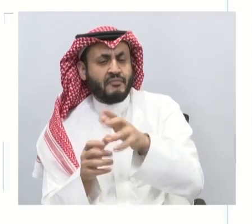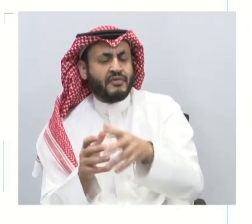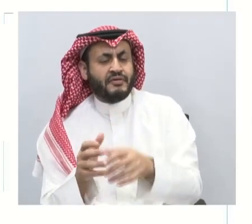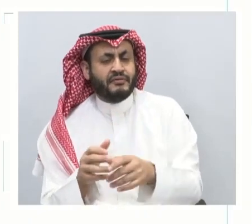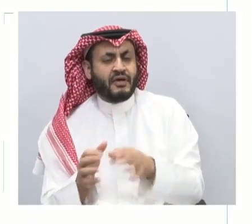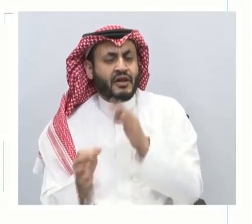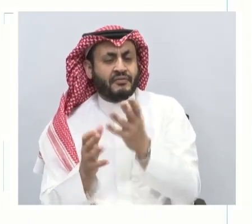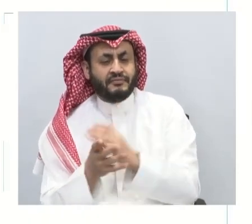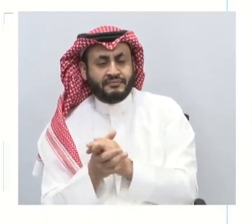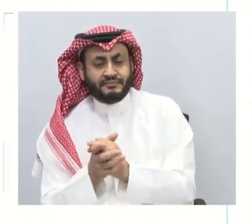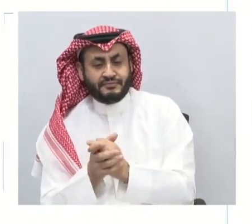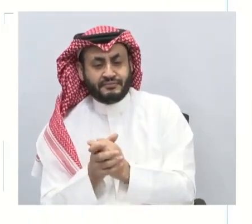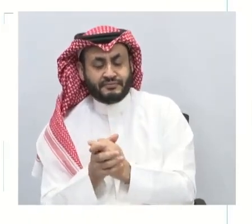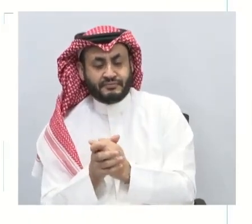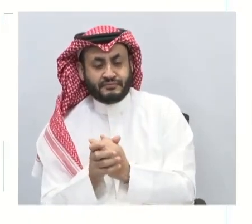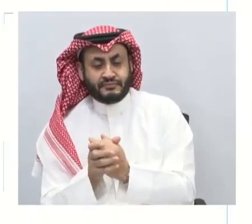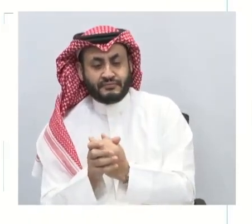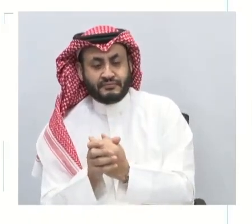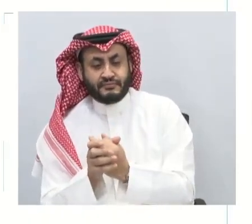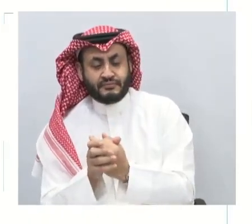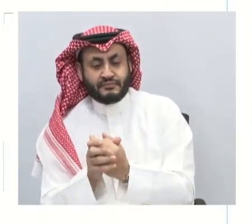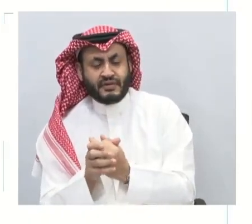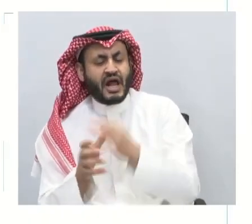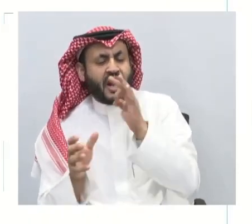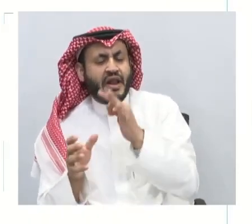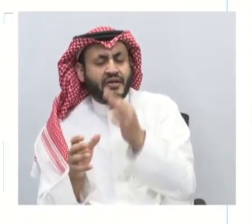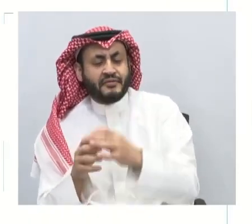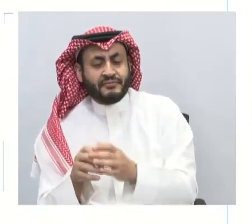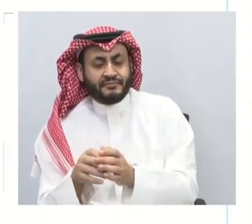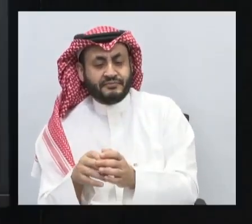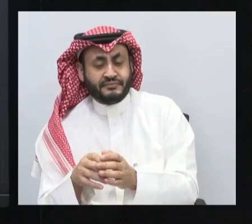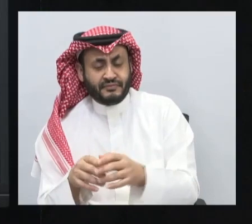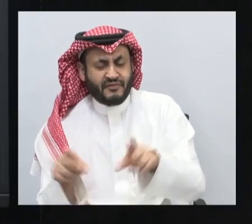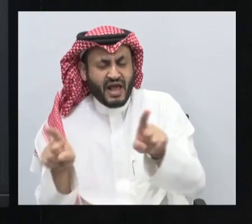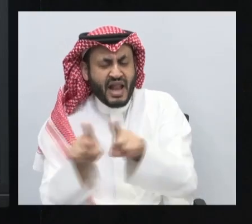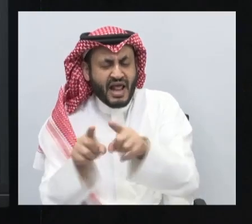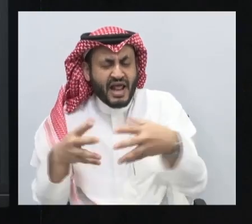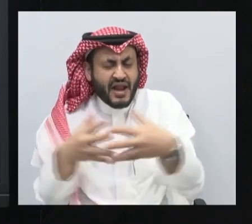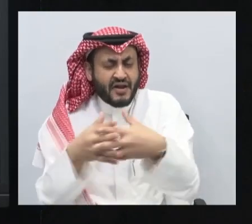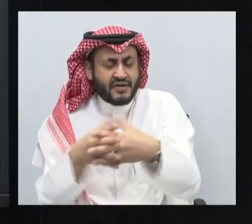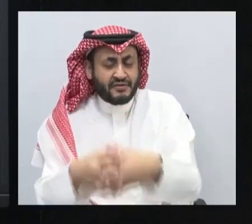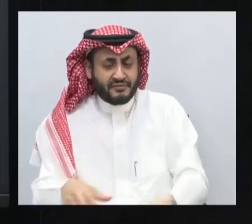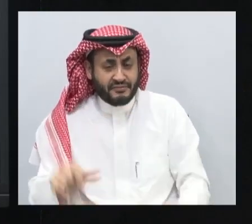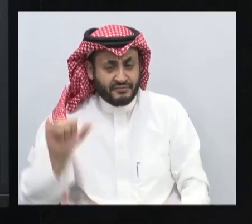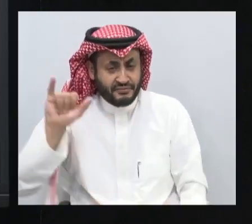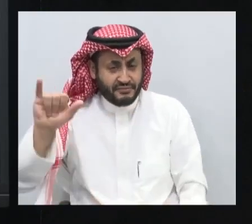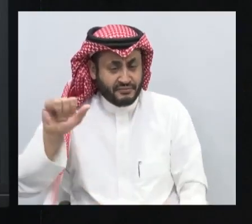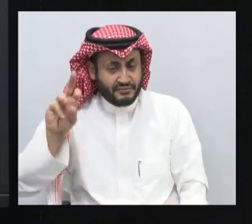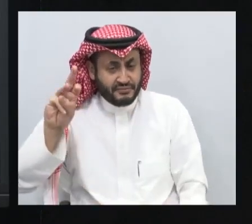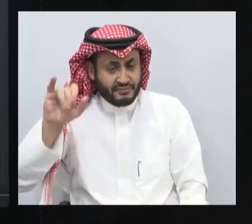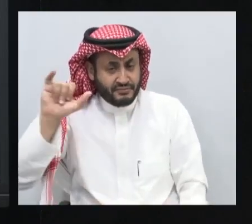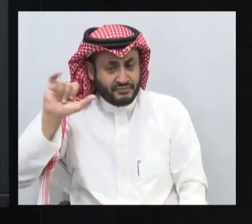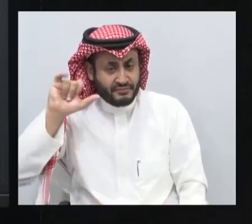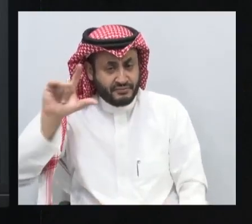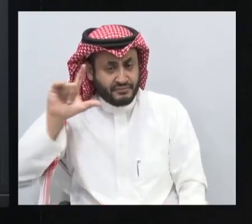section, we are going to learn how to pronounce the contraction of I will, and will in